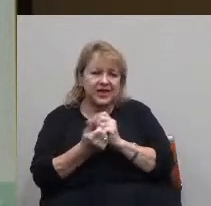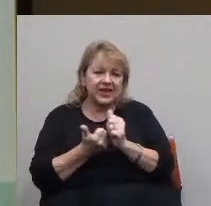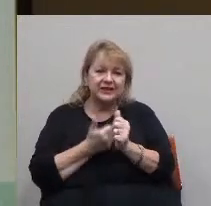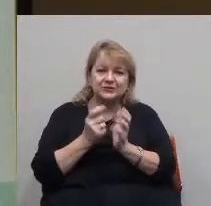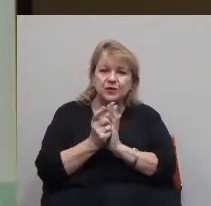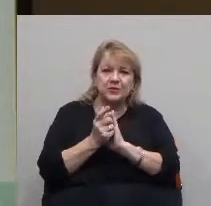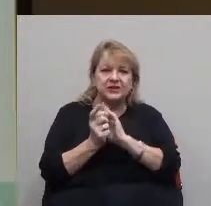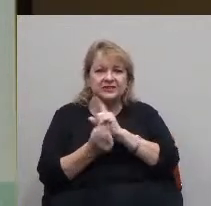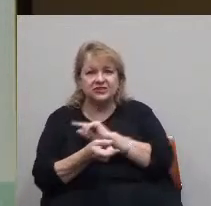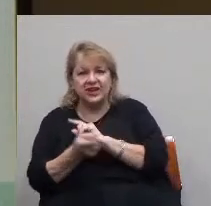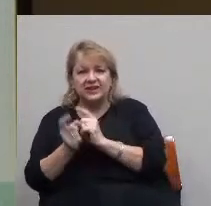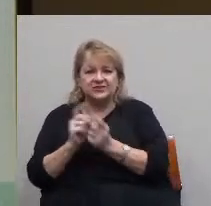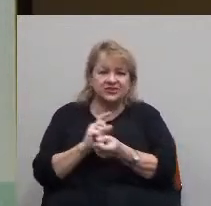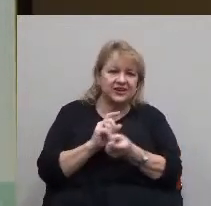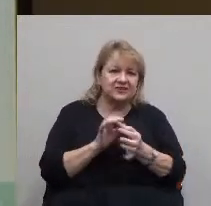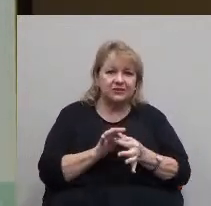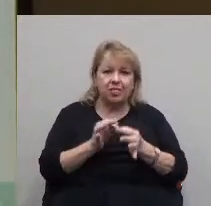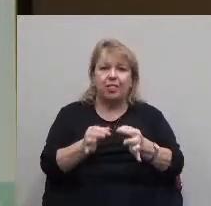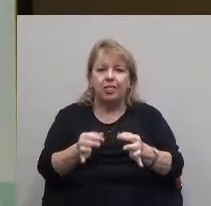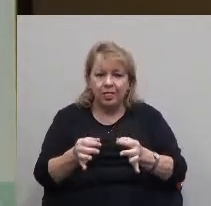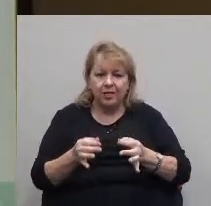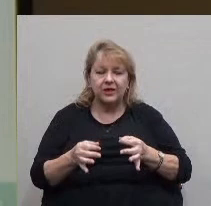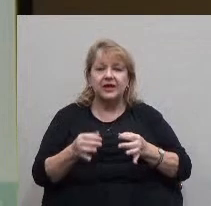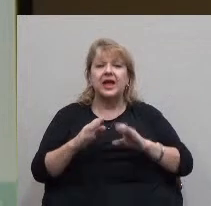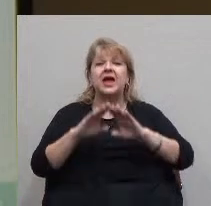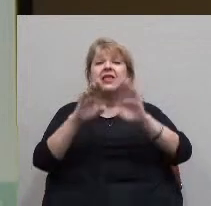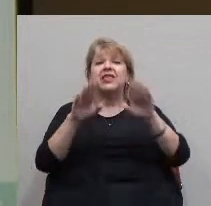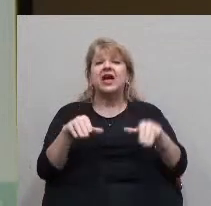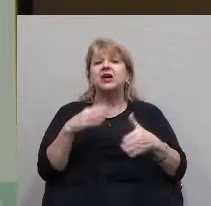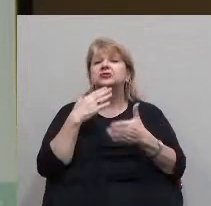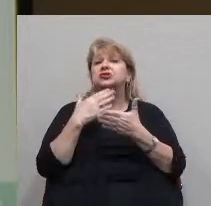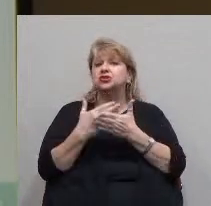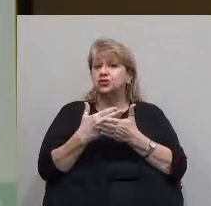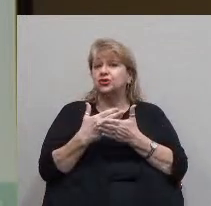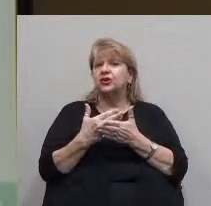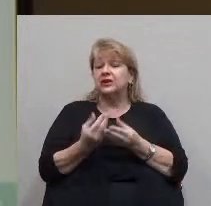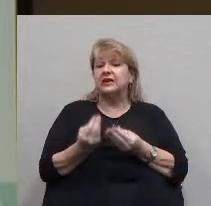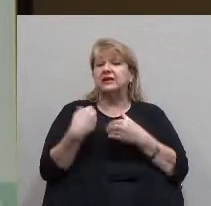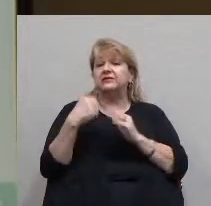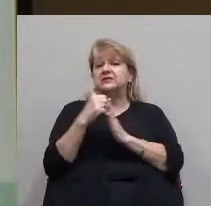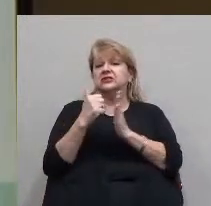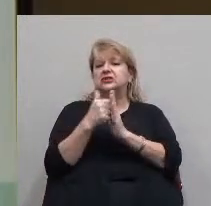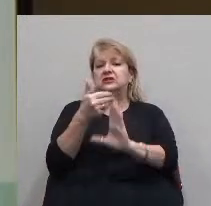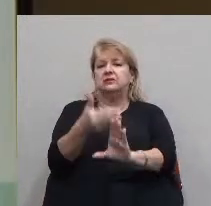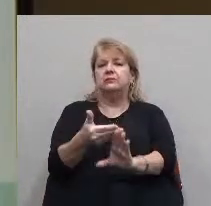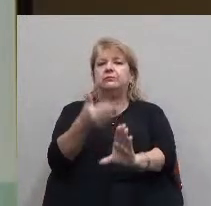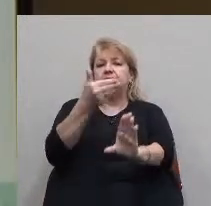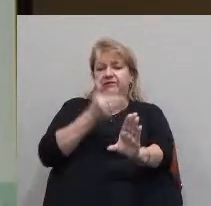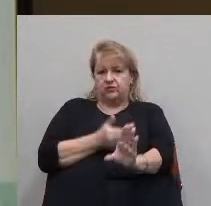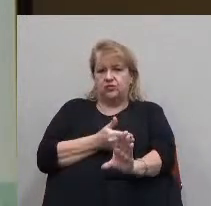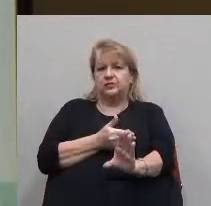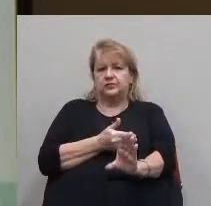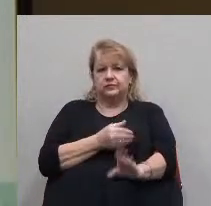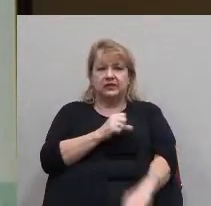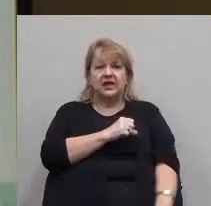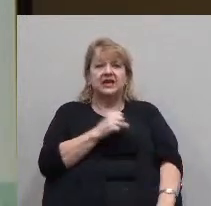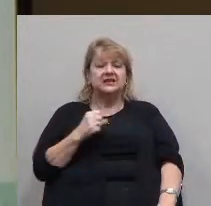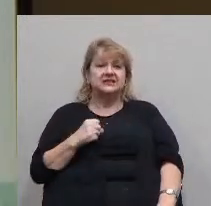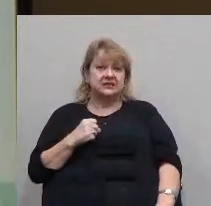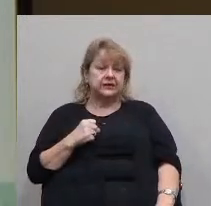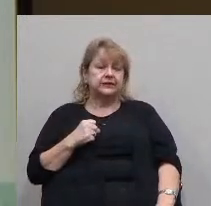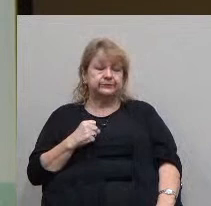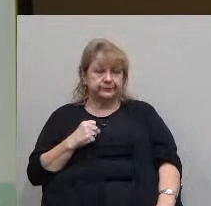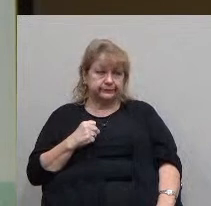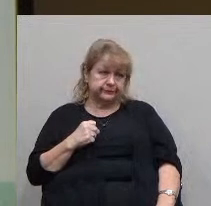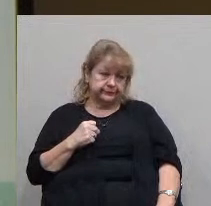moment. And the House is really good about giving us agendas well ahead of time. The Senate will usually wait